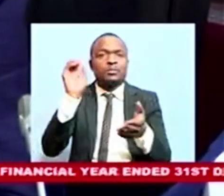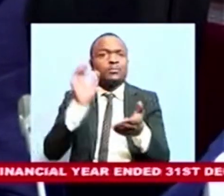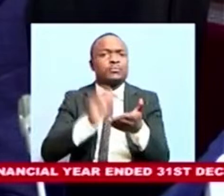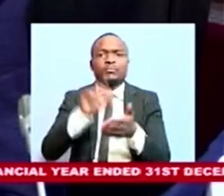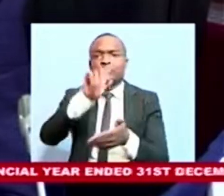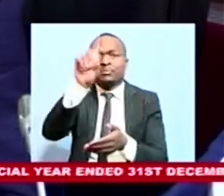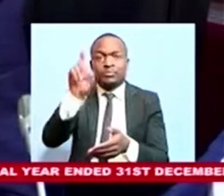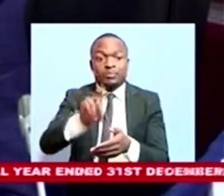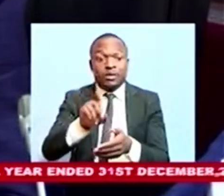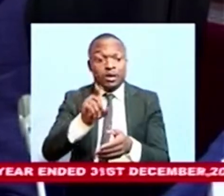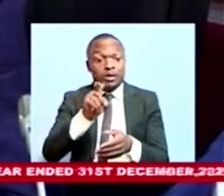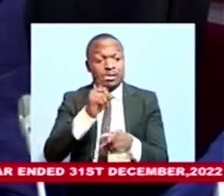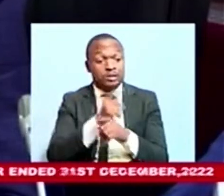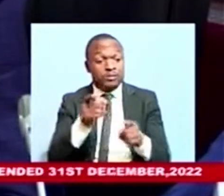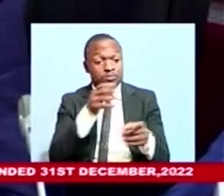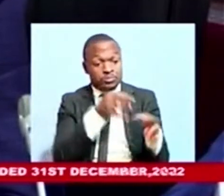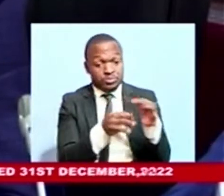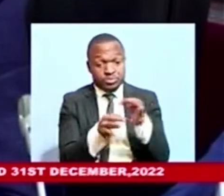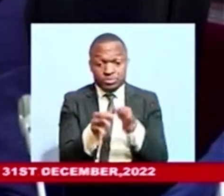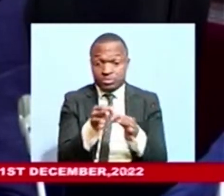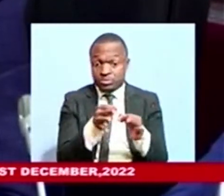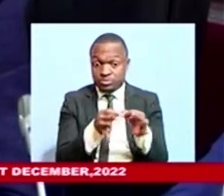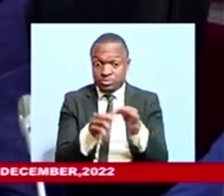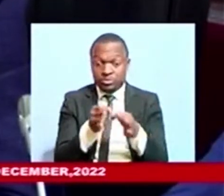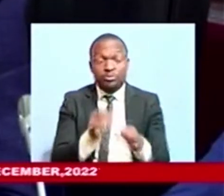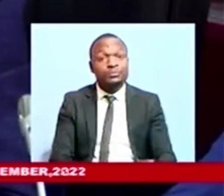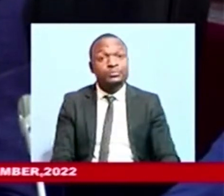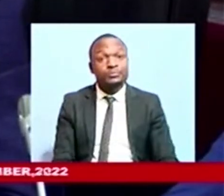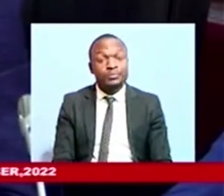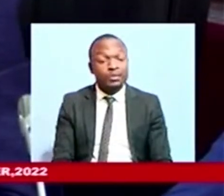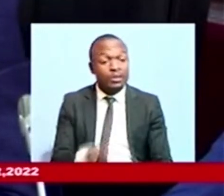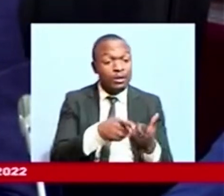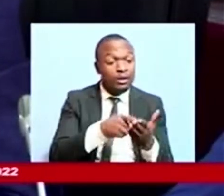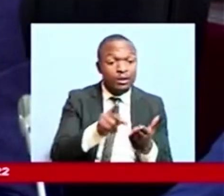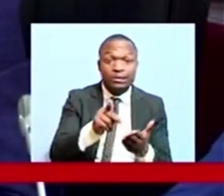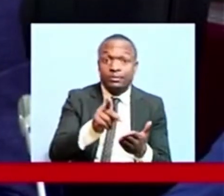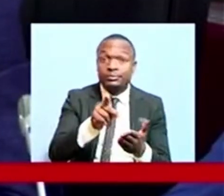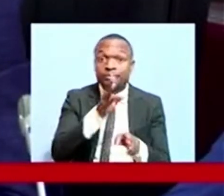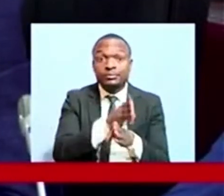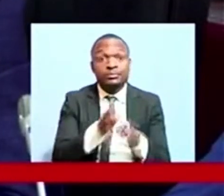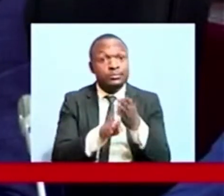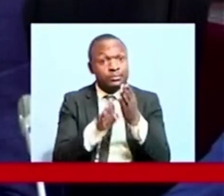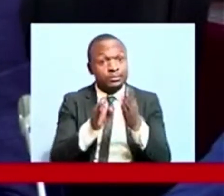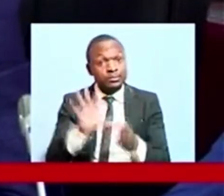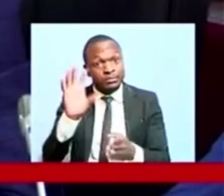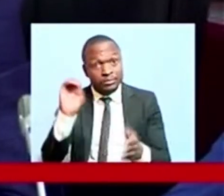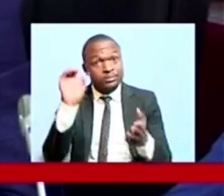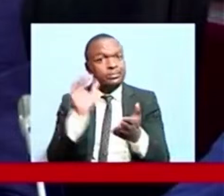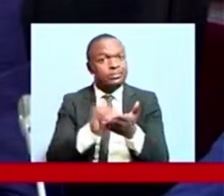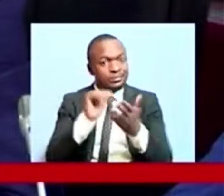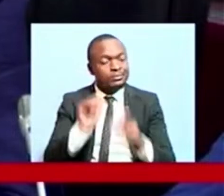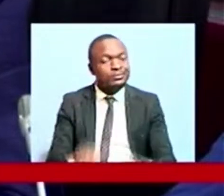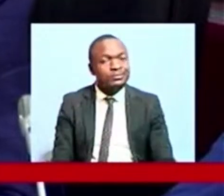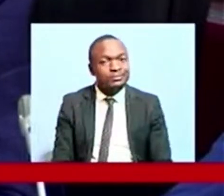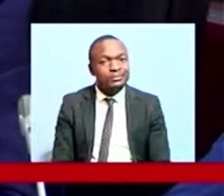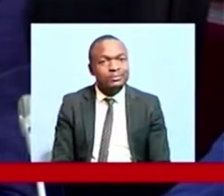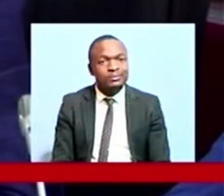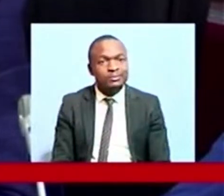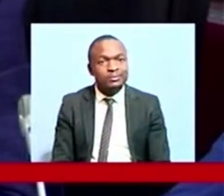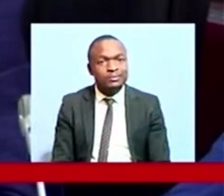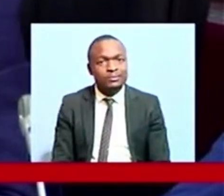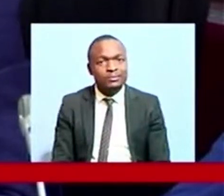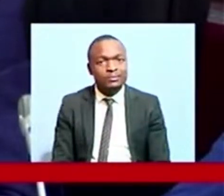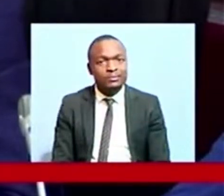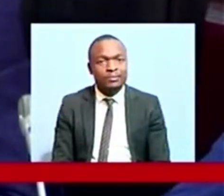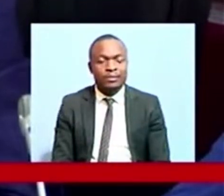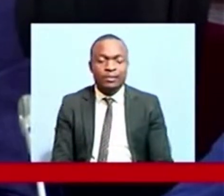the justification to pay the contractor 50,000, and even